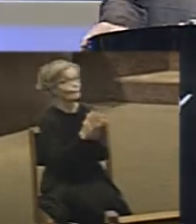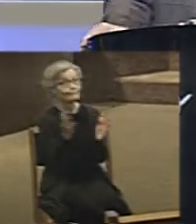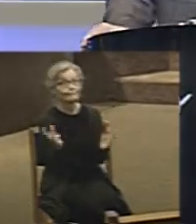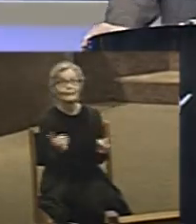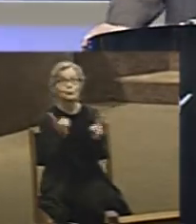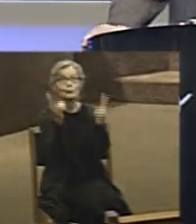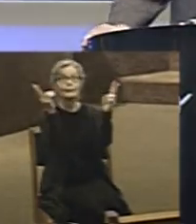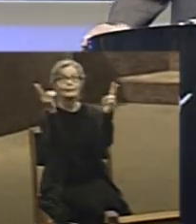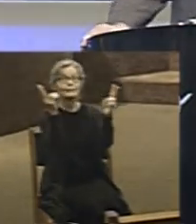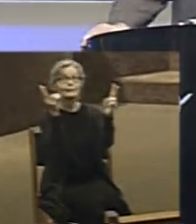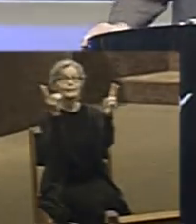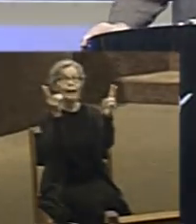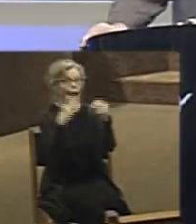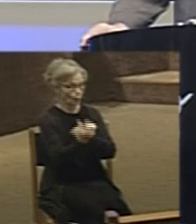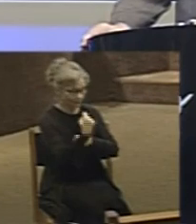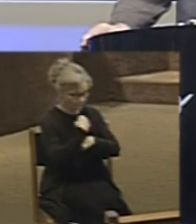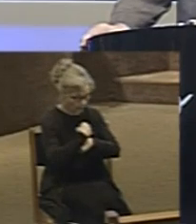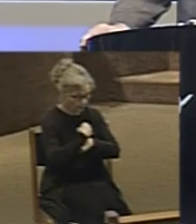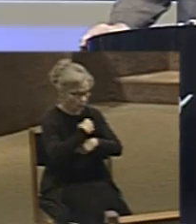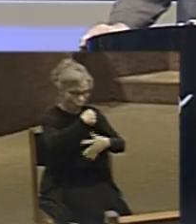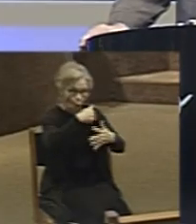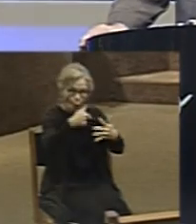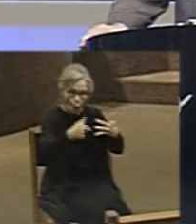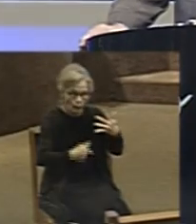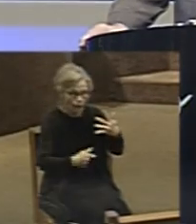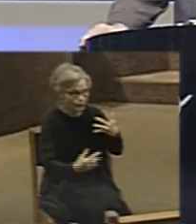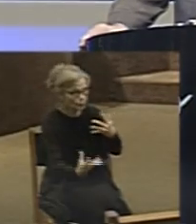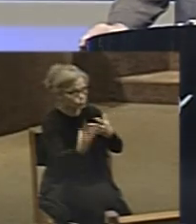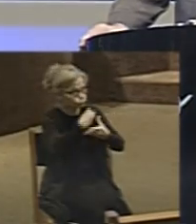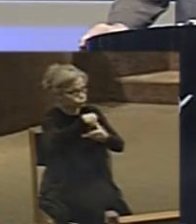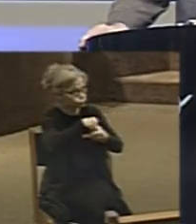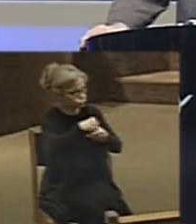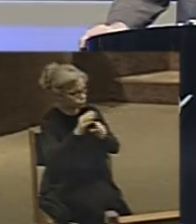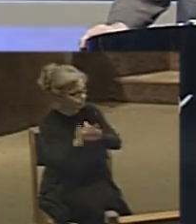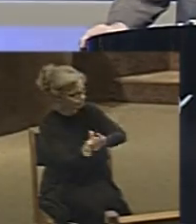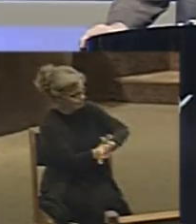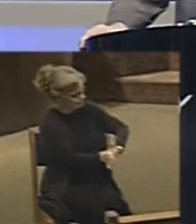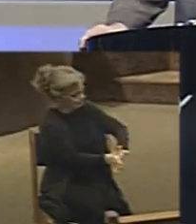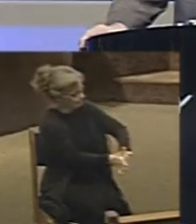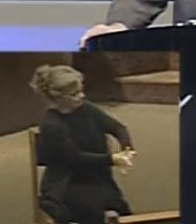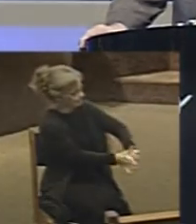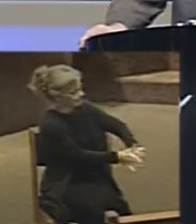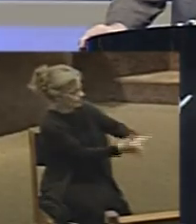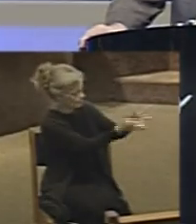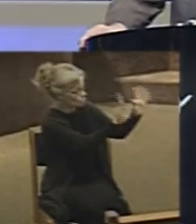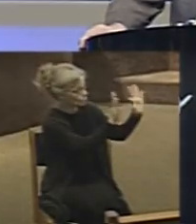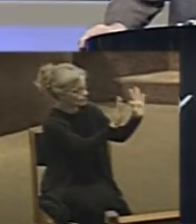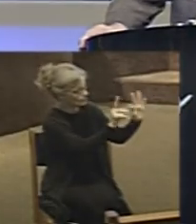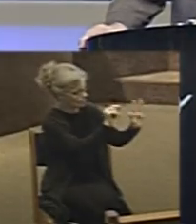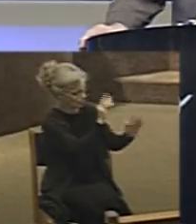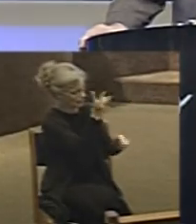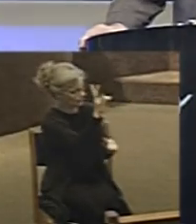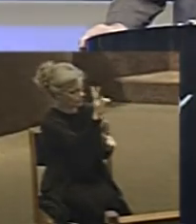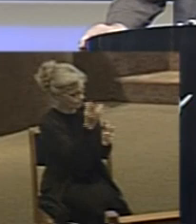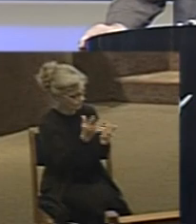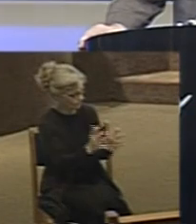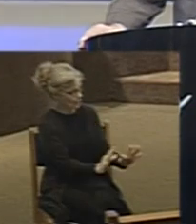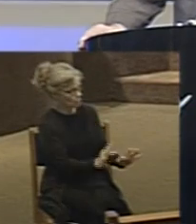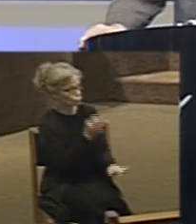our defeats. Tonight we will draw down the curtain on it all.